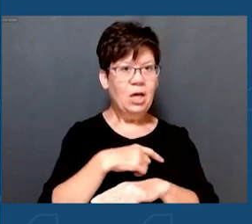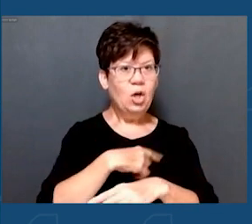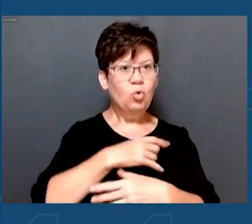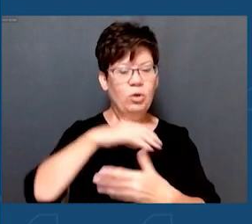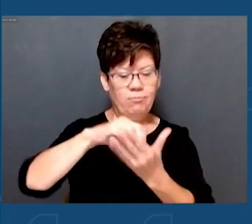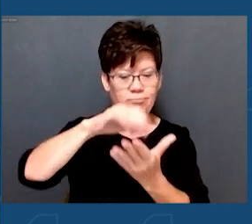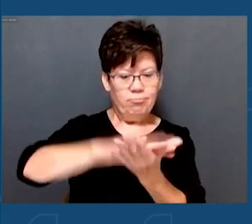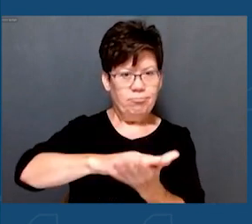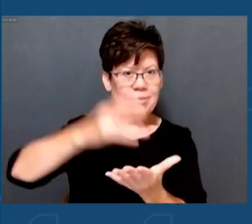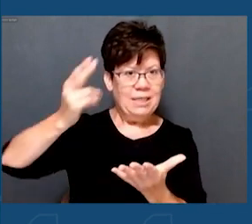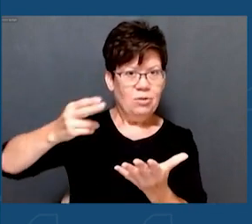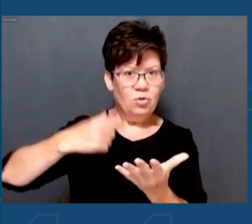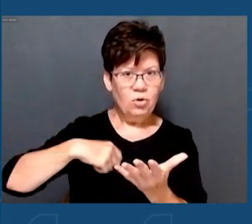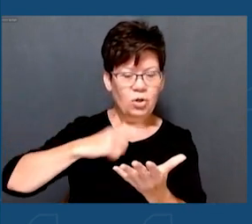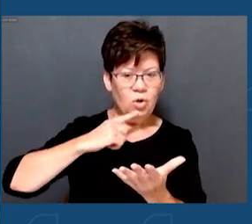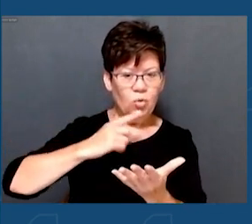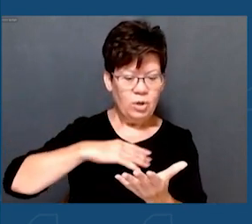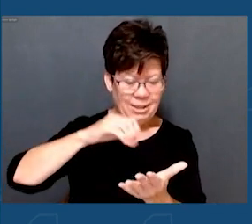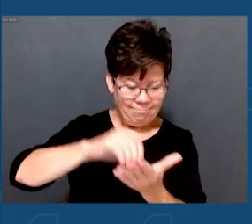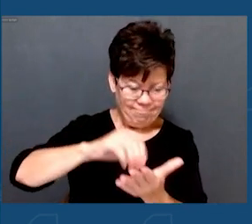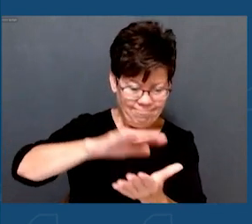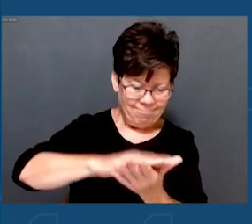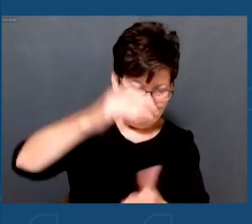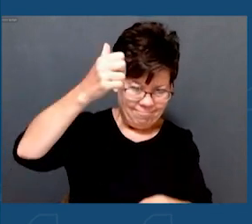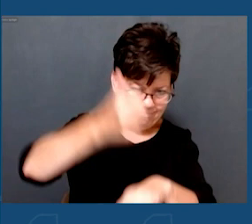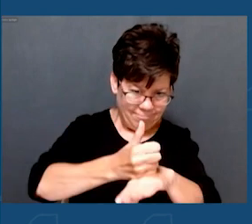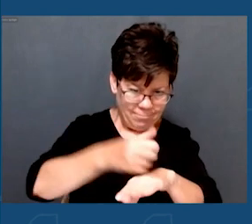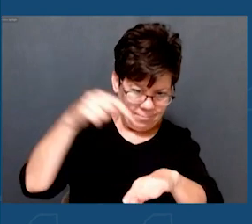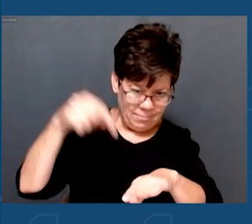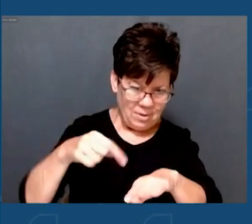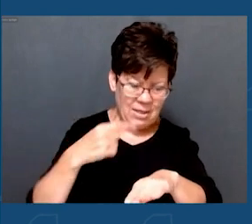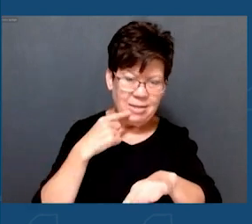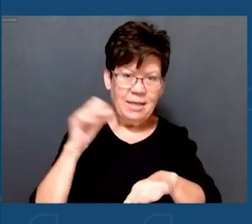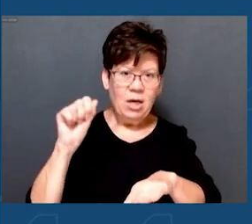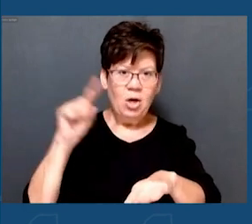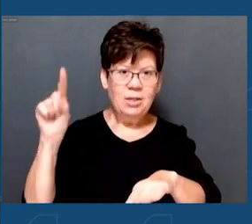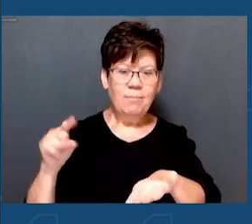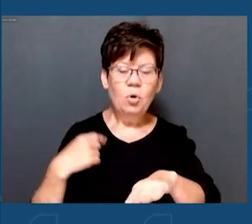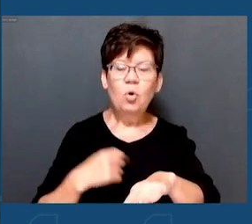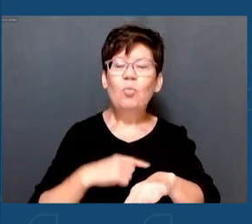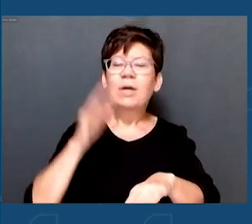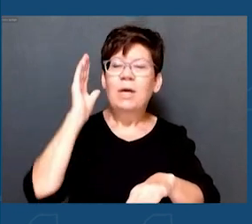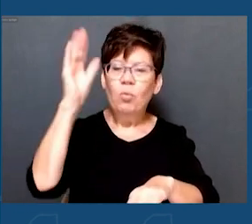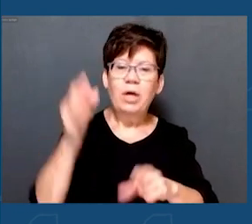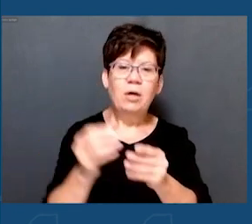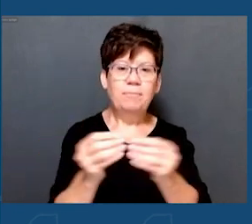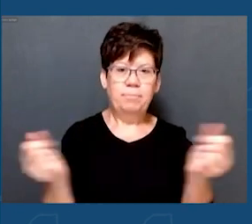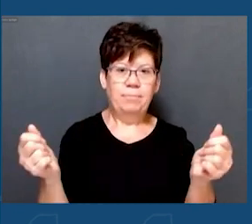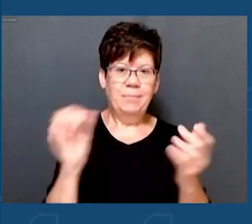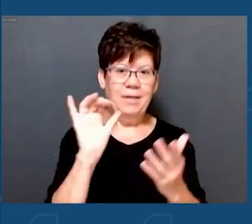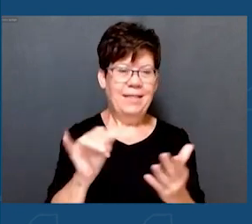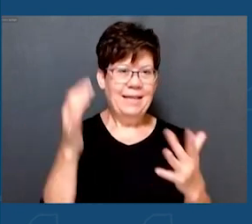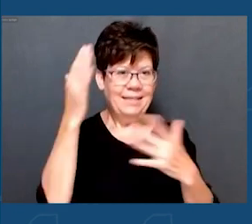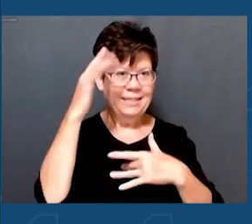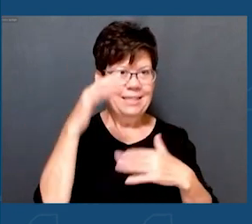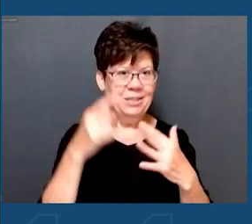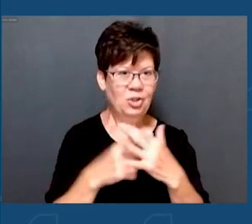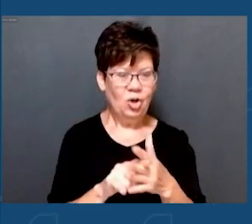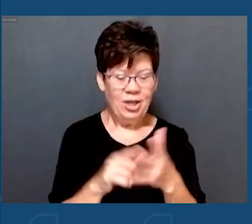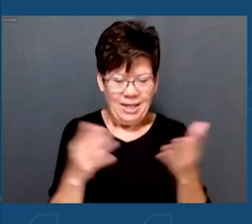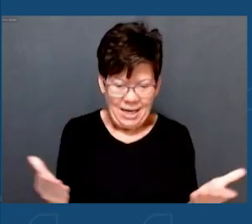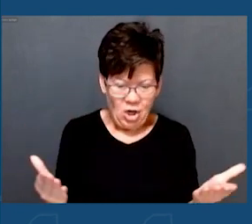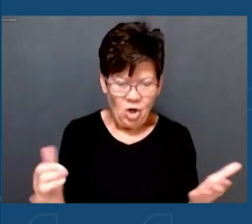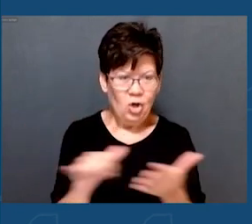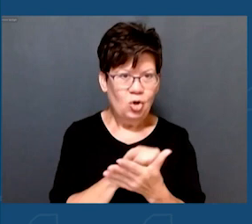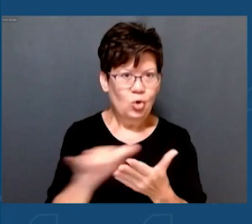the marker and saying we will eradicate the disease of Alzheimer's starting right here in central New York at SUNY